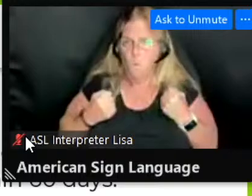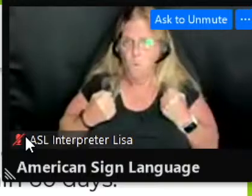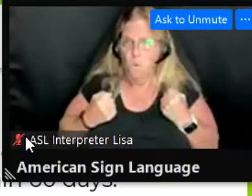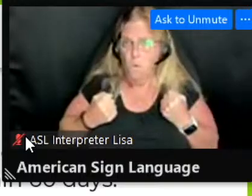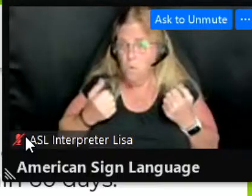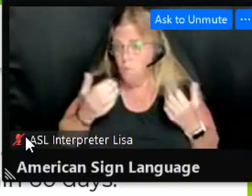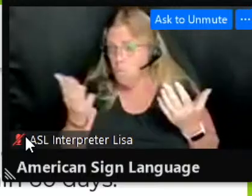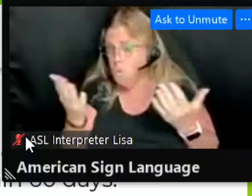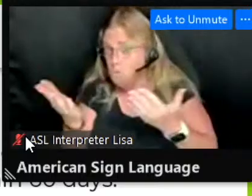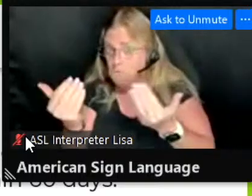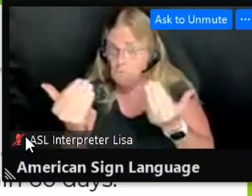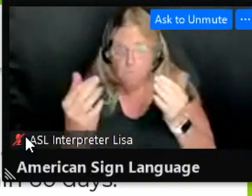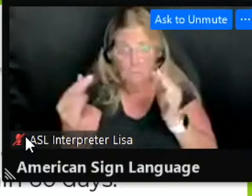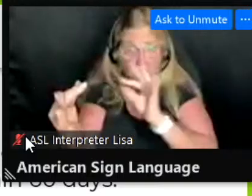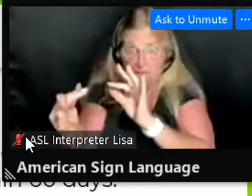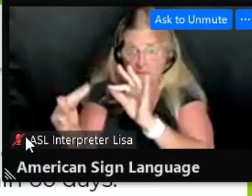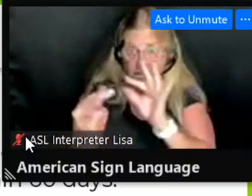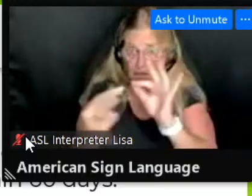feedback,